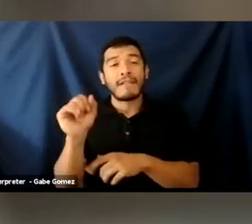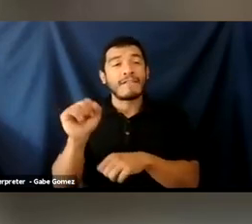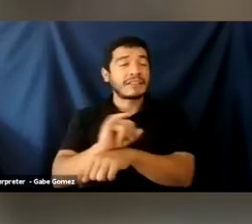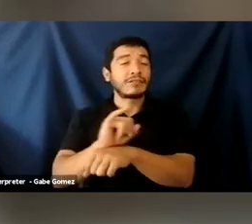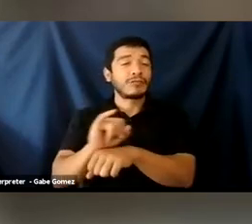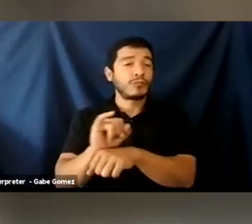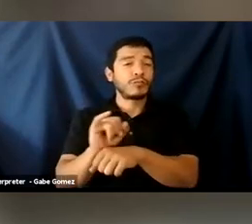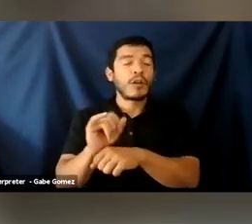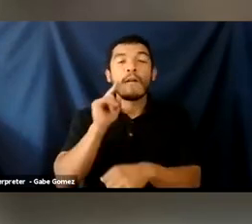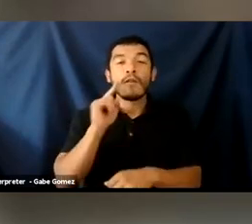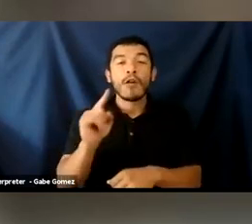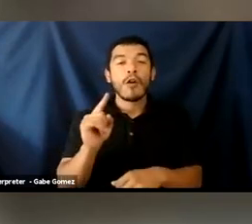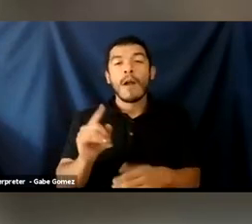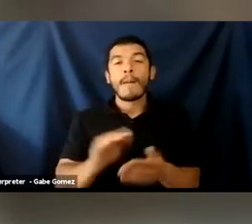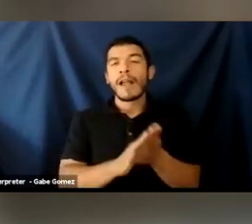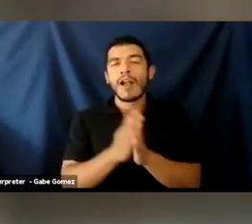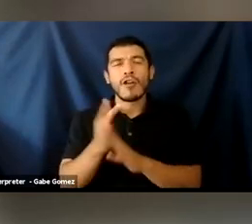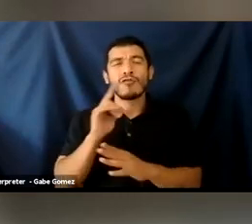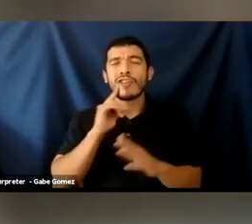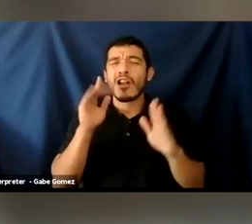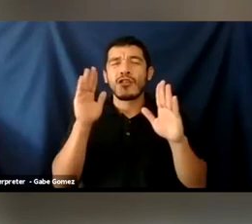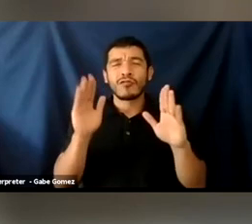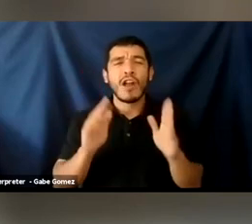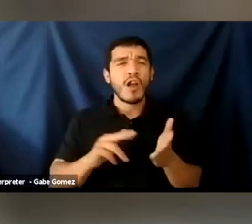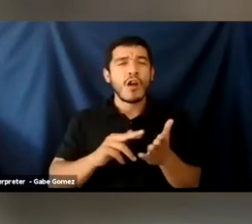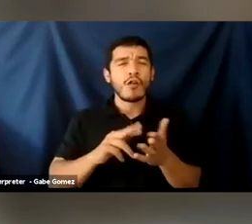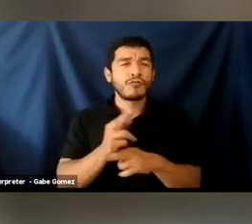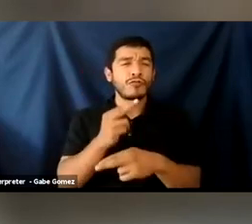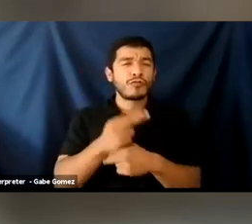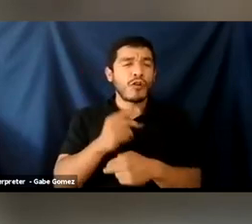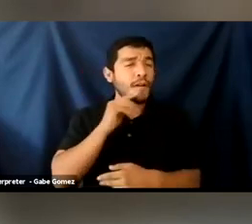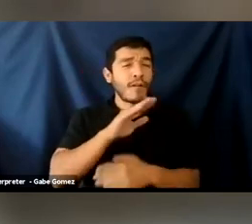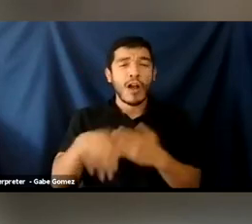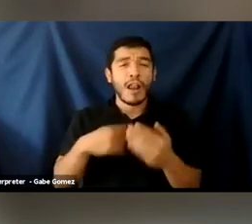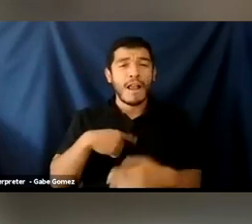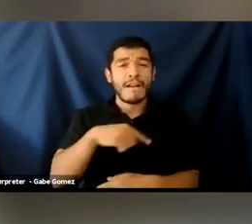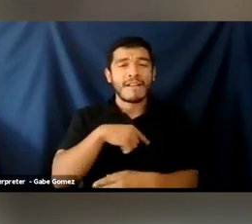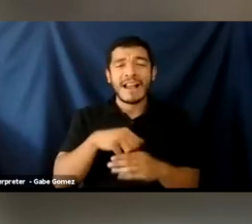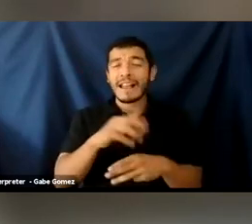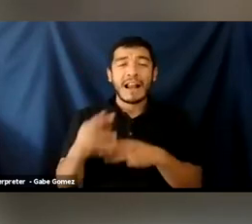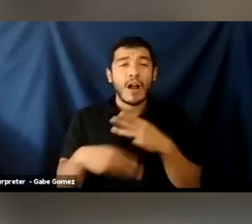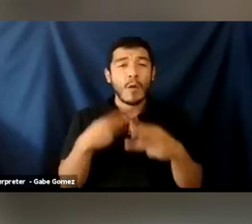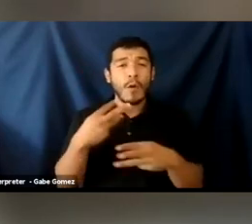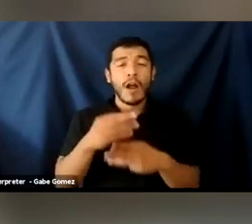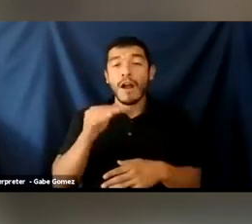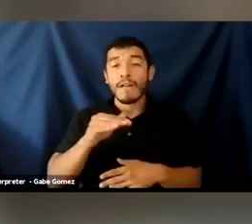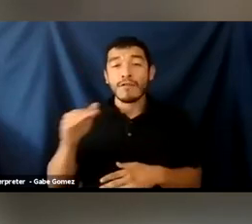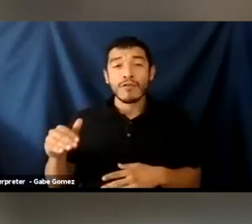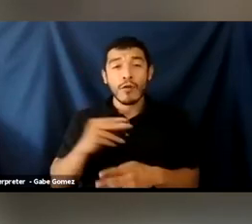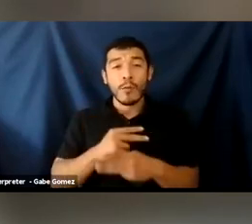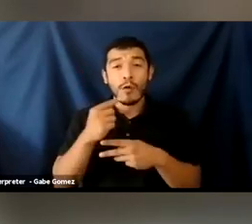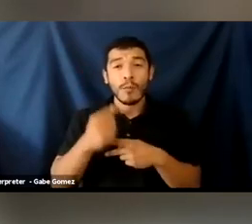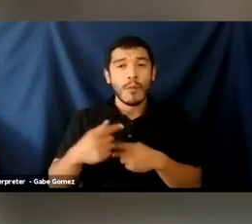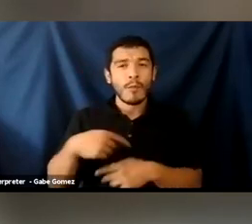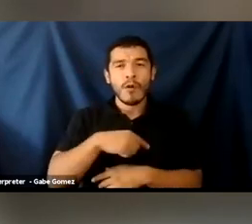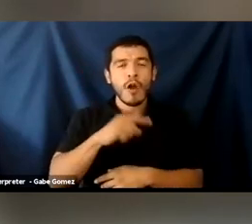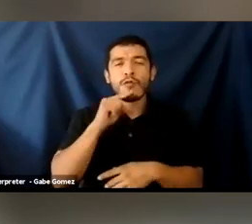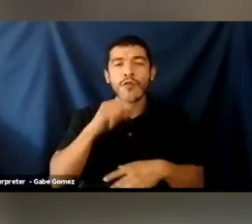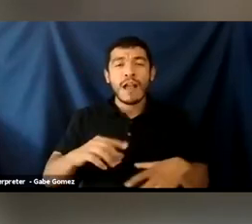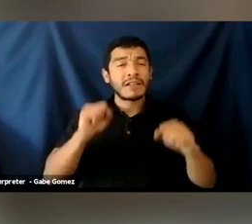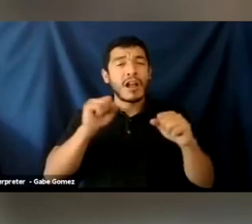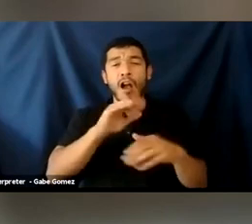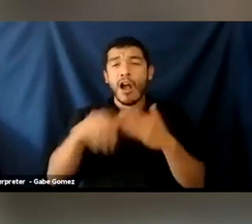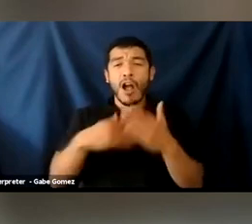Institute for being such a great resource for all of us, especially in our world of children's programming. We really take all of